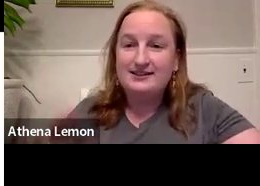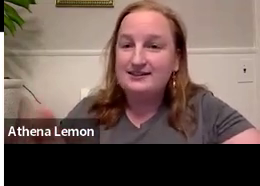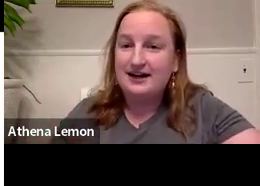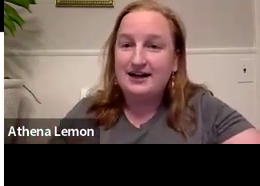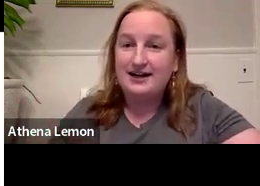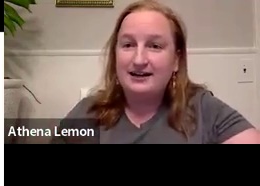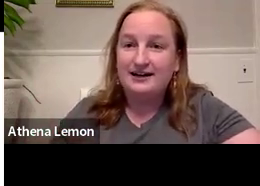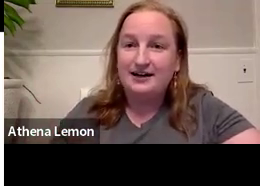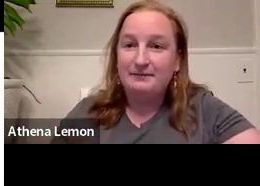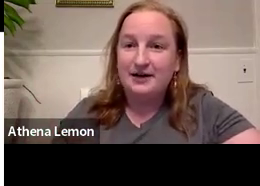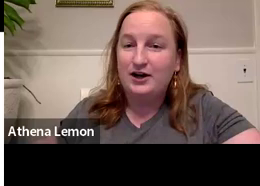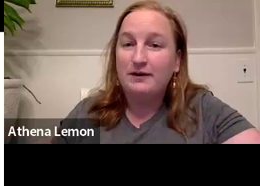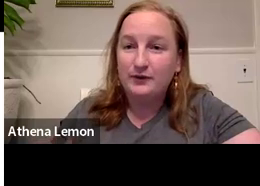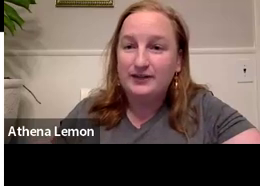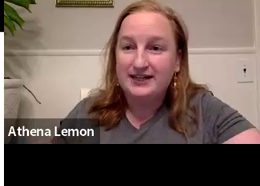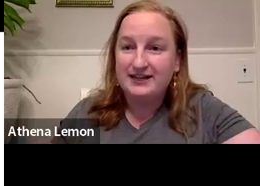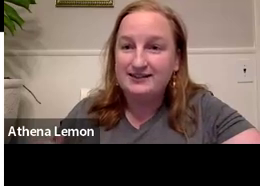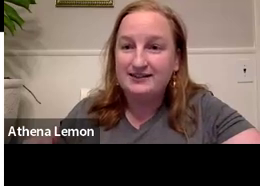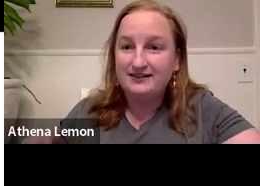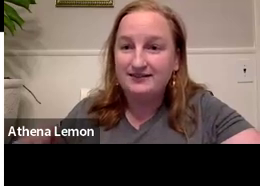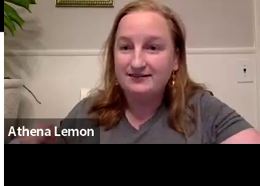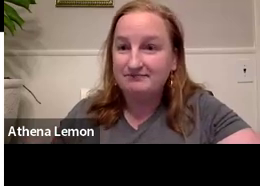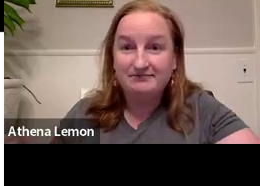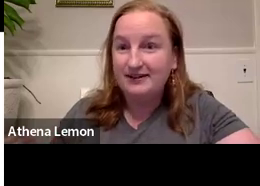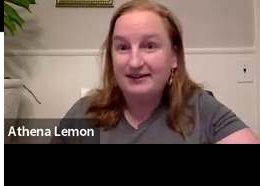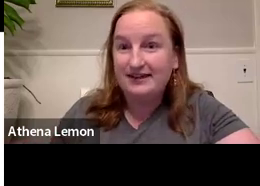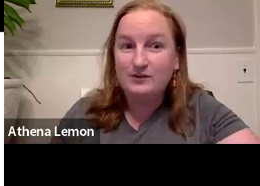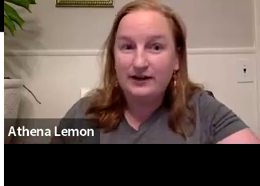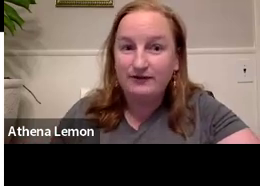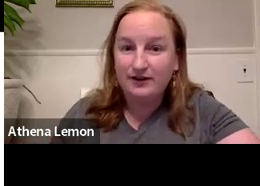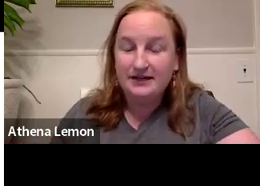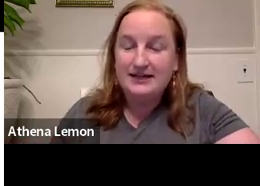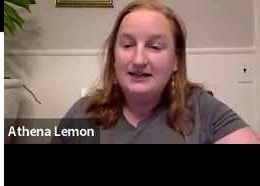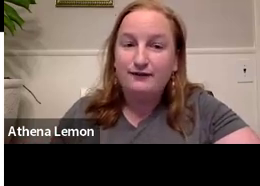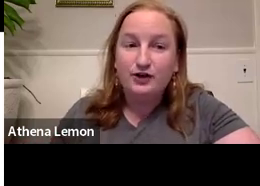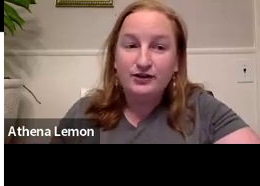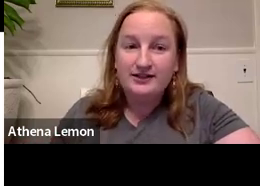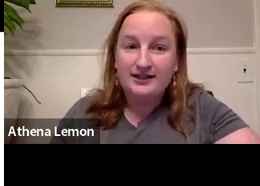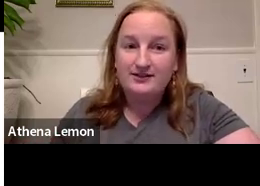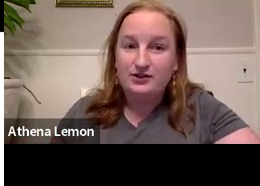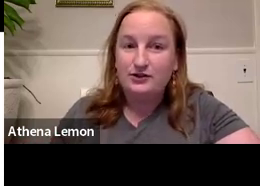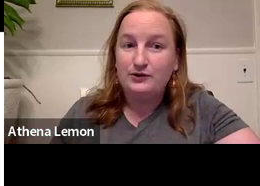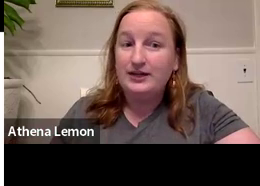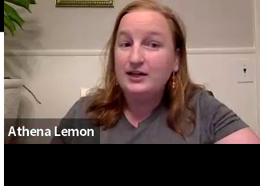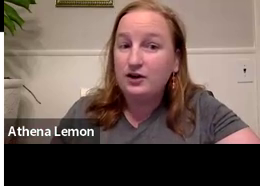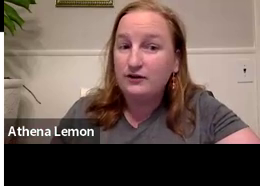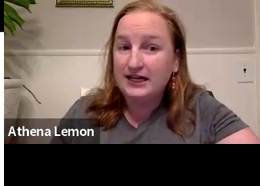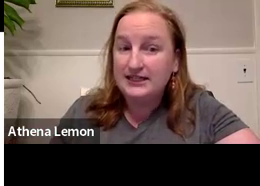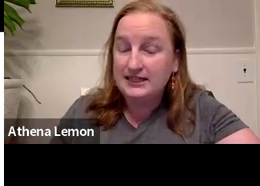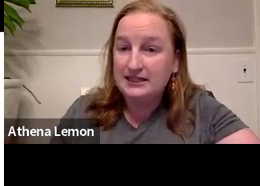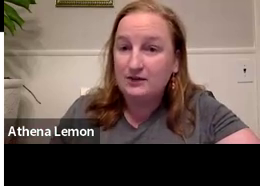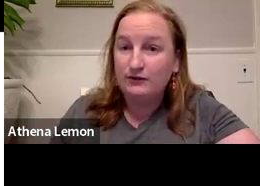this is the slide I hope everyone takes things away from. The first is to get